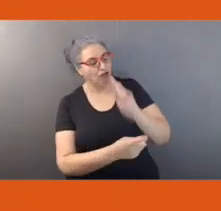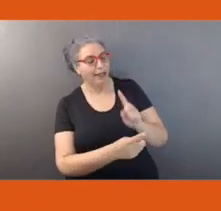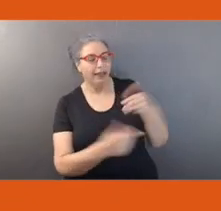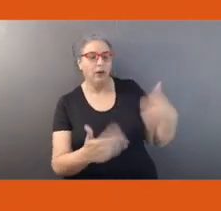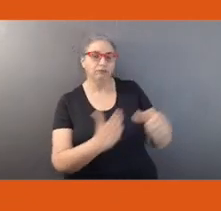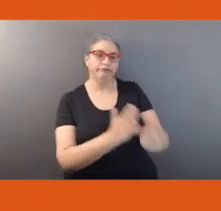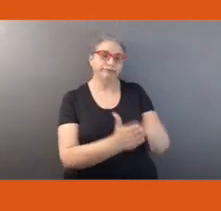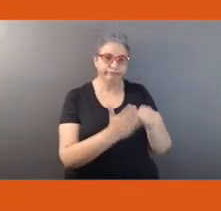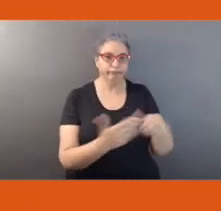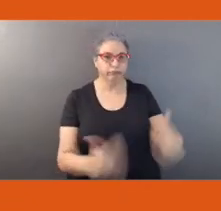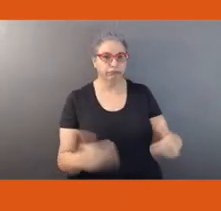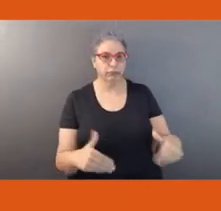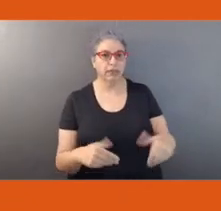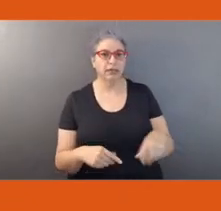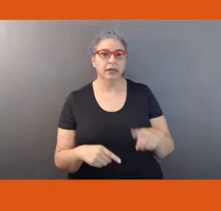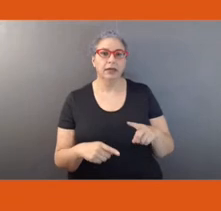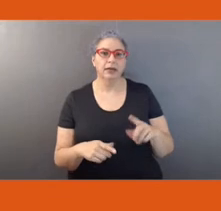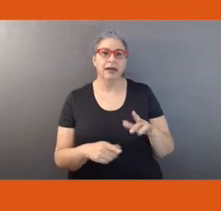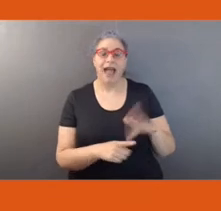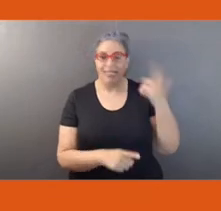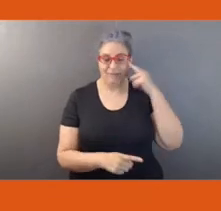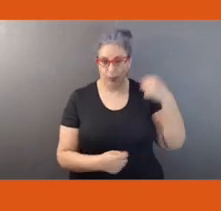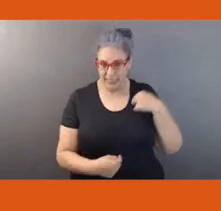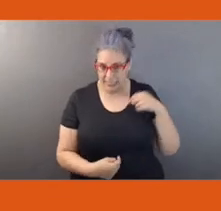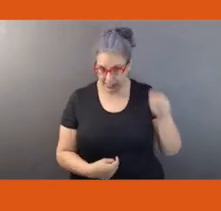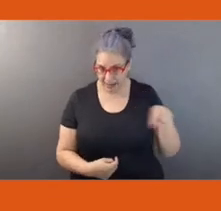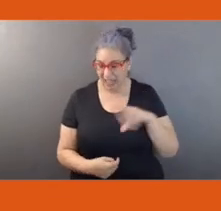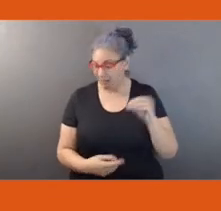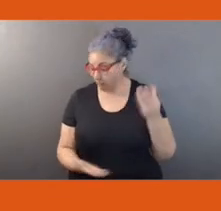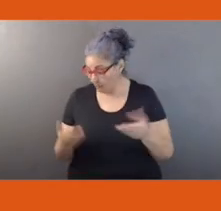one of the highlights. And maybe